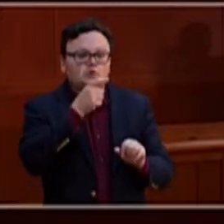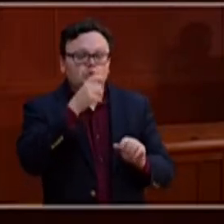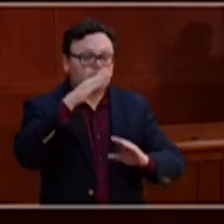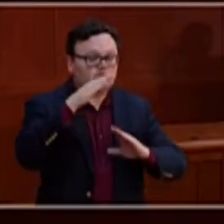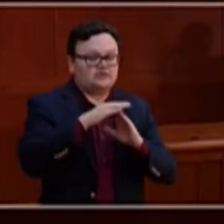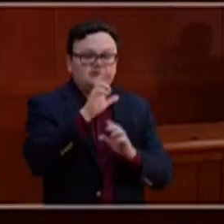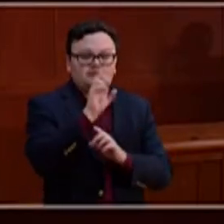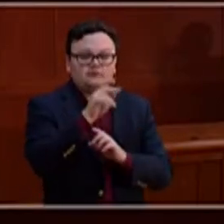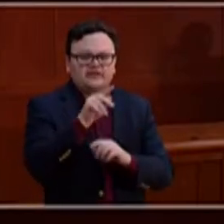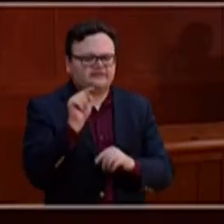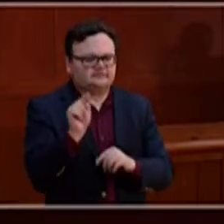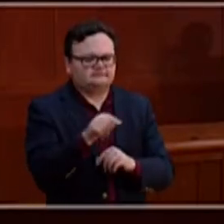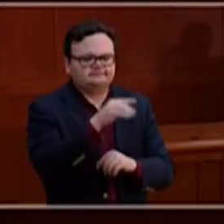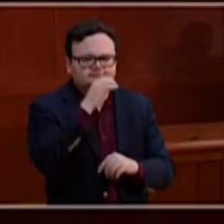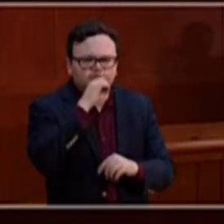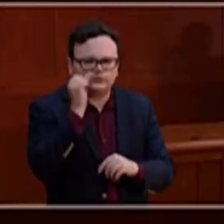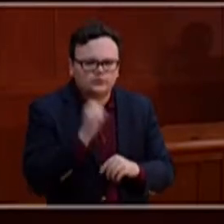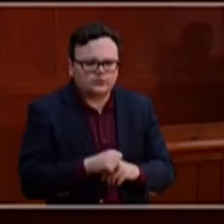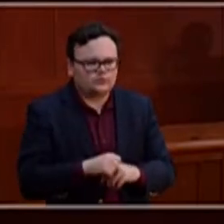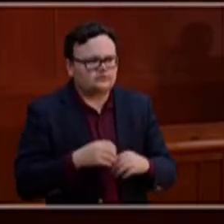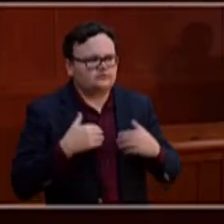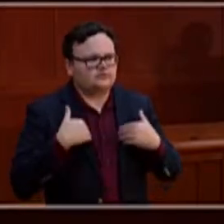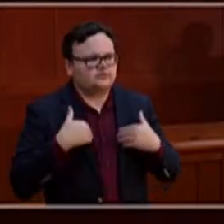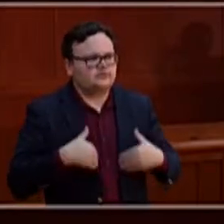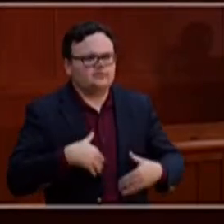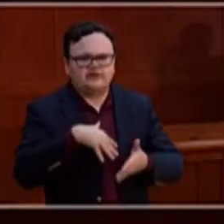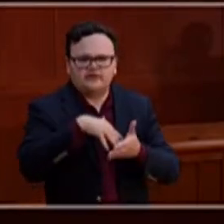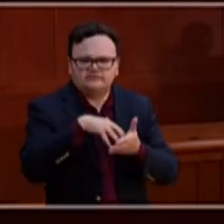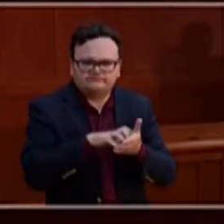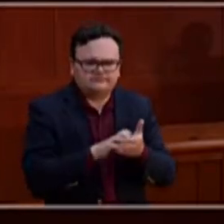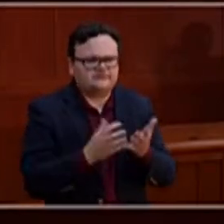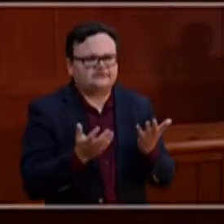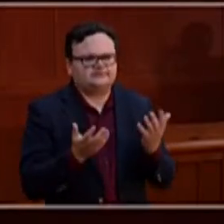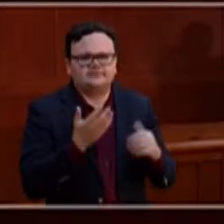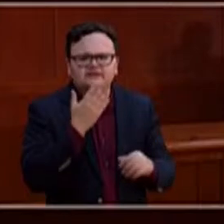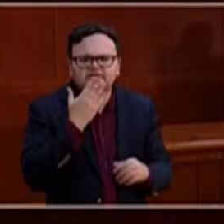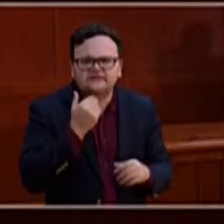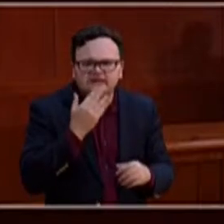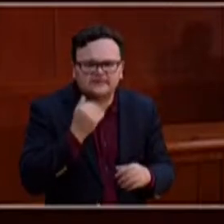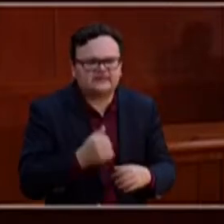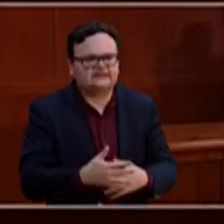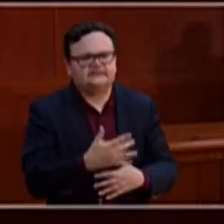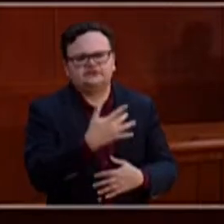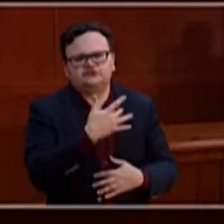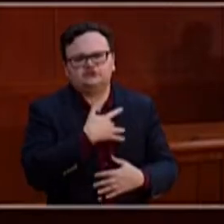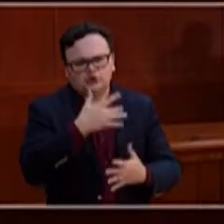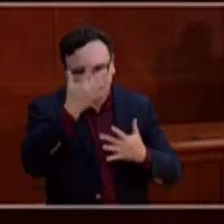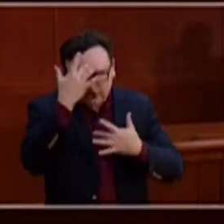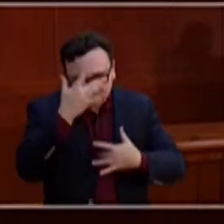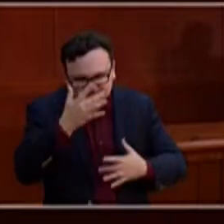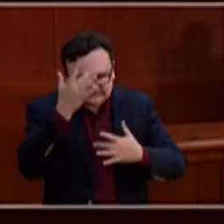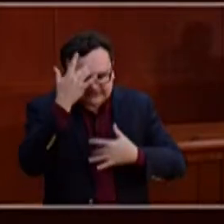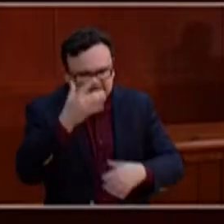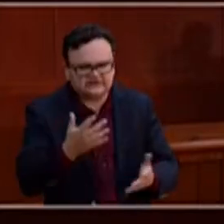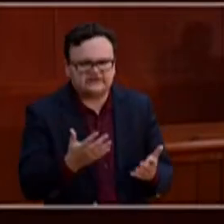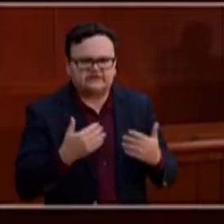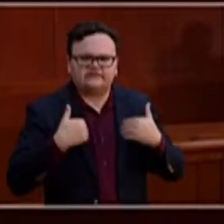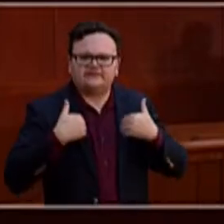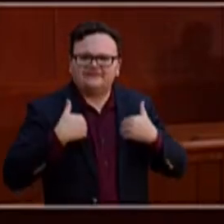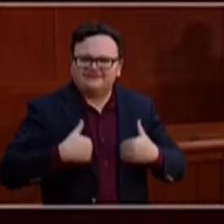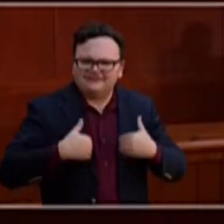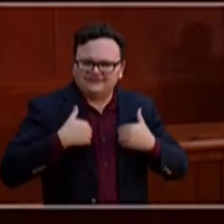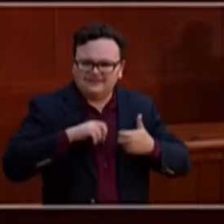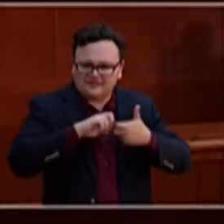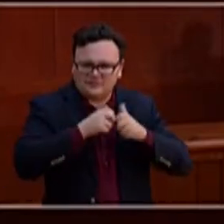with diabetes, cardiovascular disease, respiratory illnesses, and we need our 20-year-olds